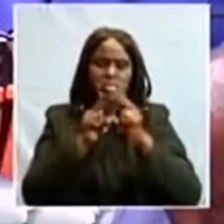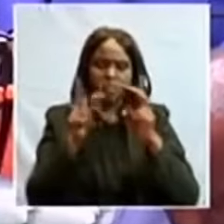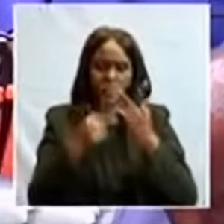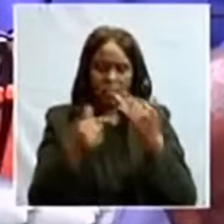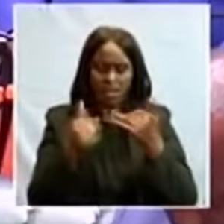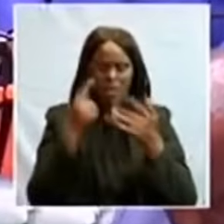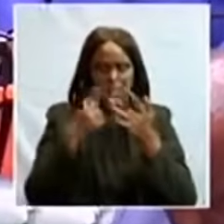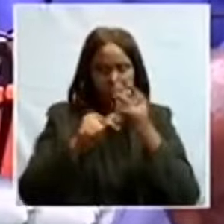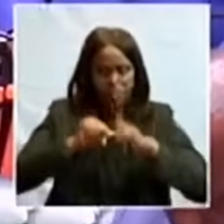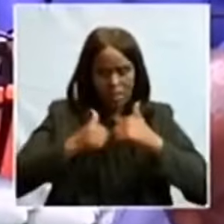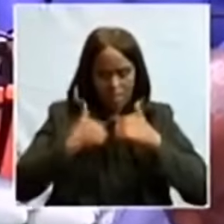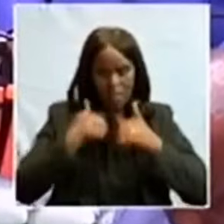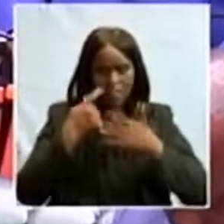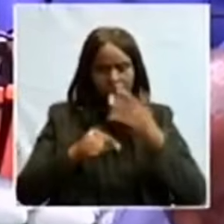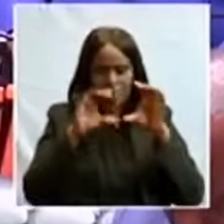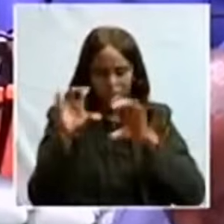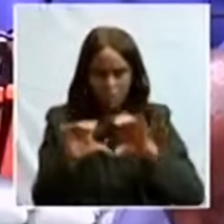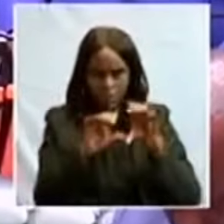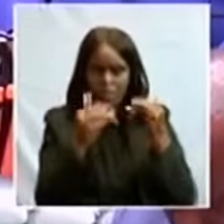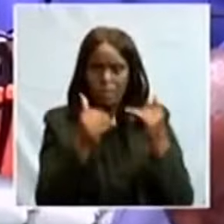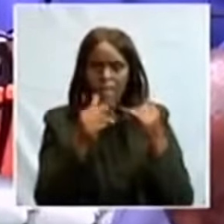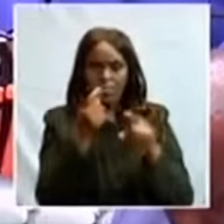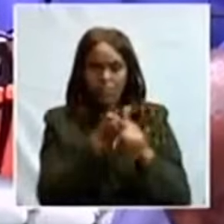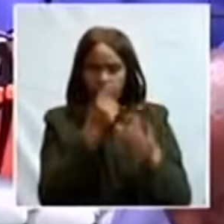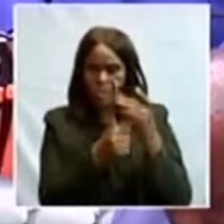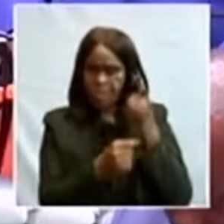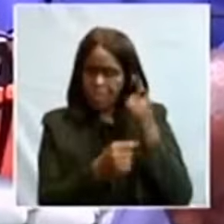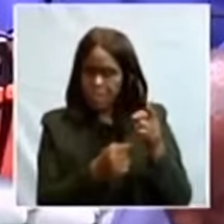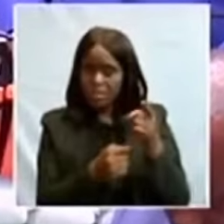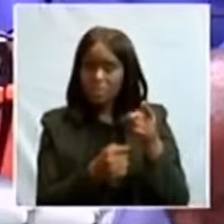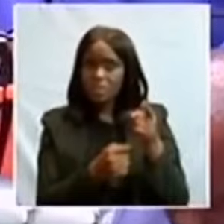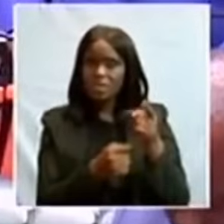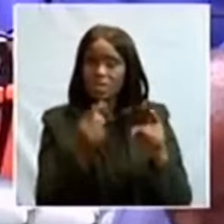So what we are now doing is that from this